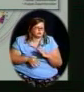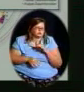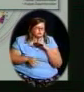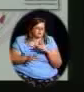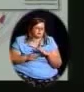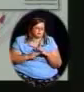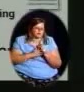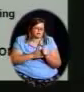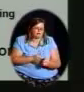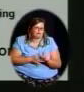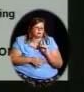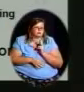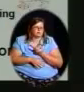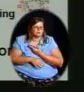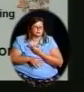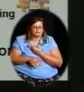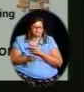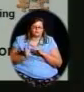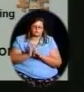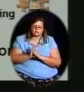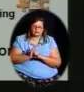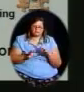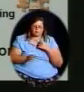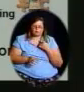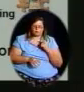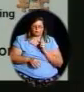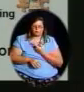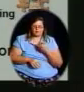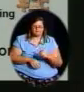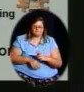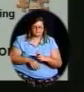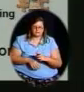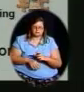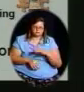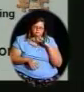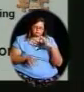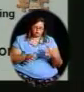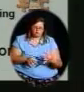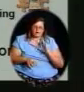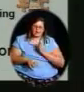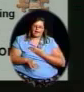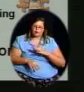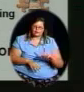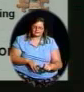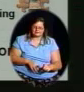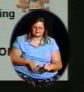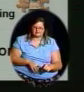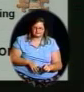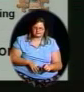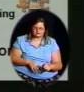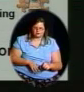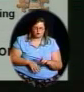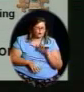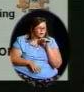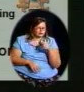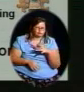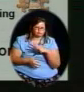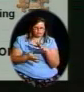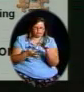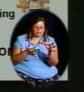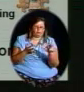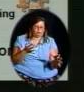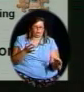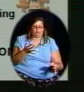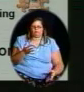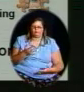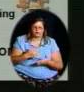all the way through. For example, we have to determine what our needs are. We don't just randomly select objectives to